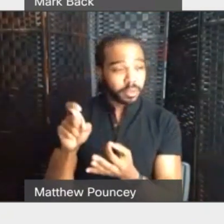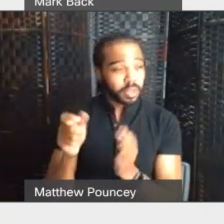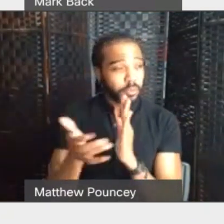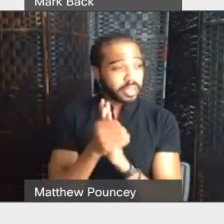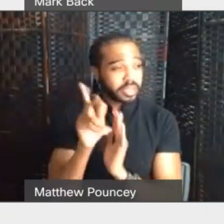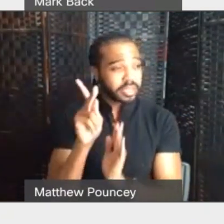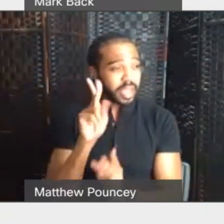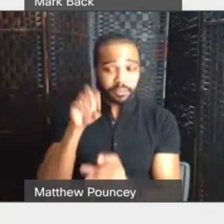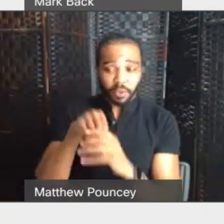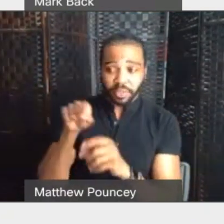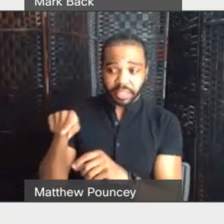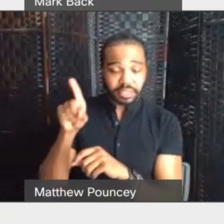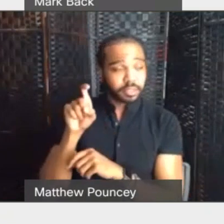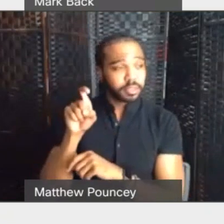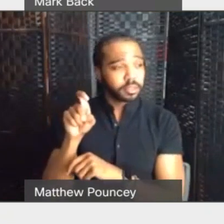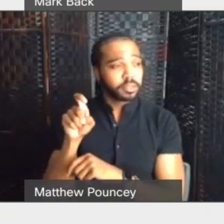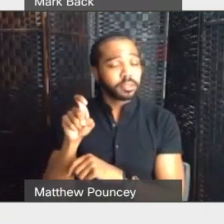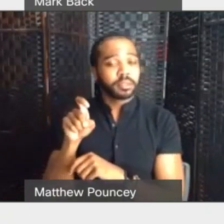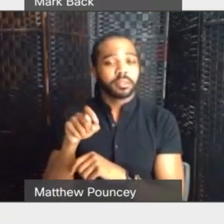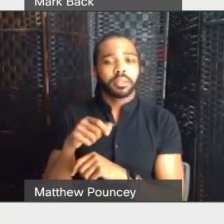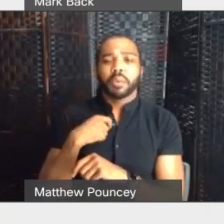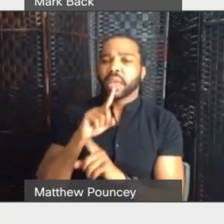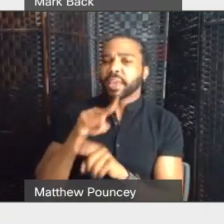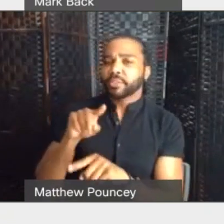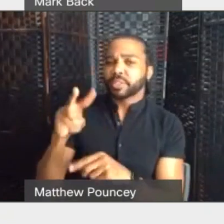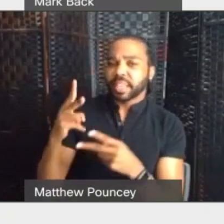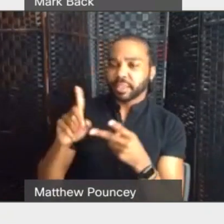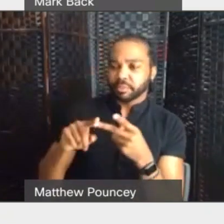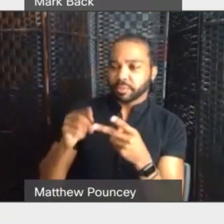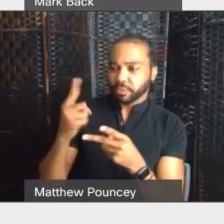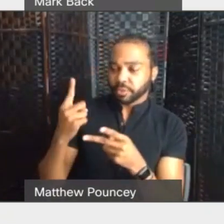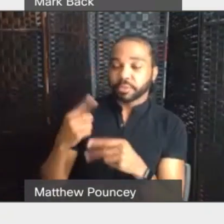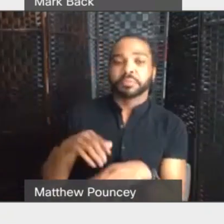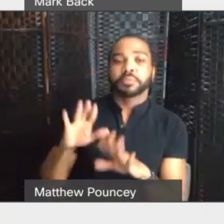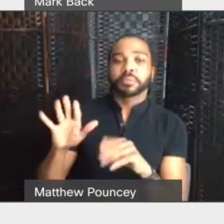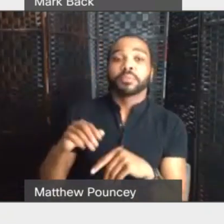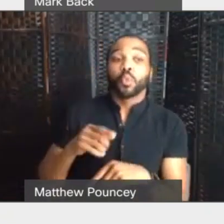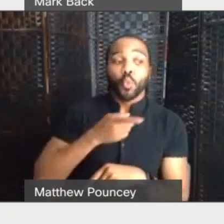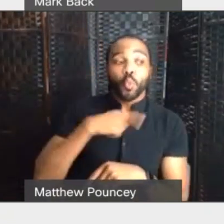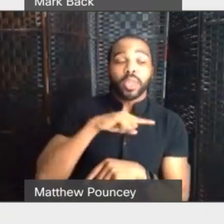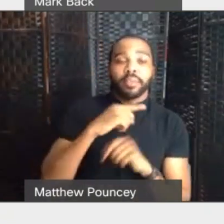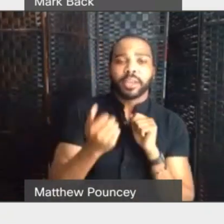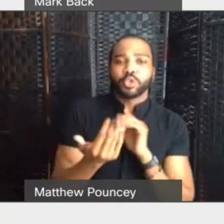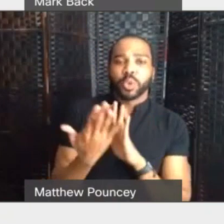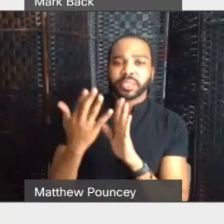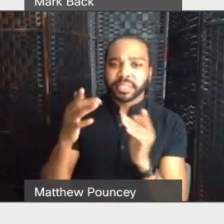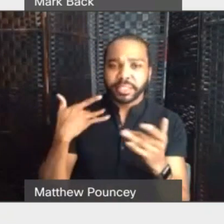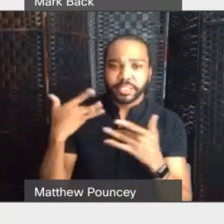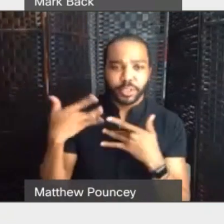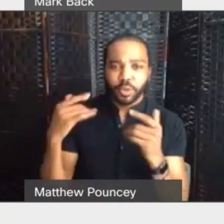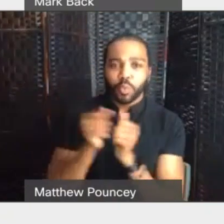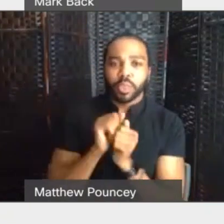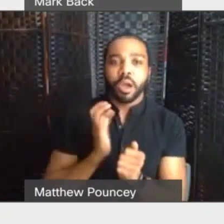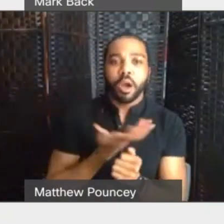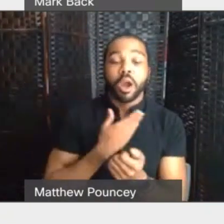concern? Answering the second question first, we addressed this concern in our